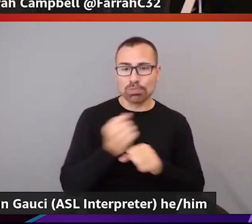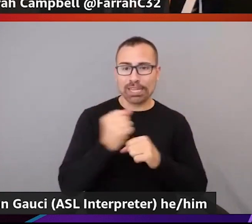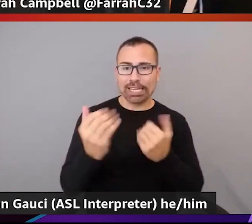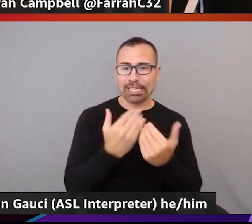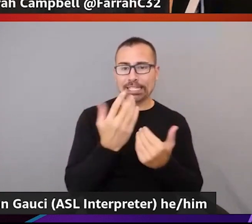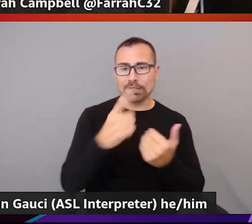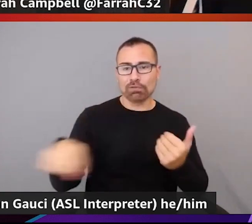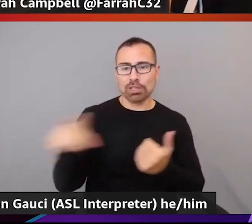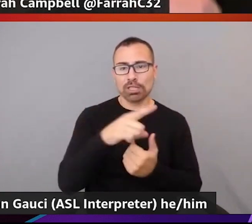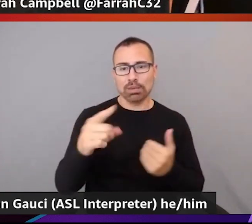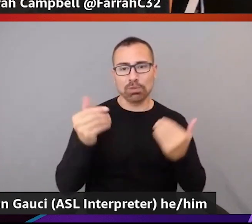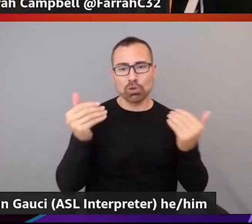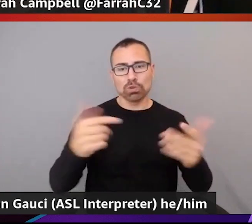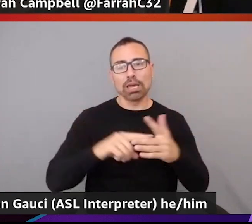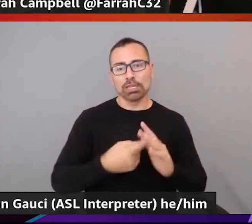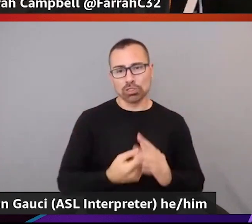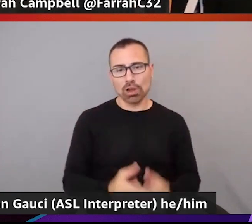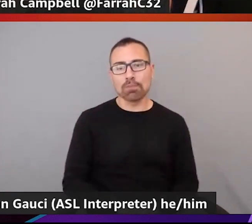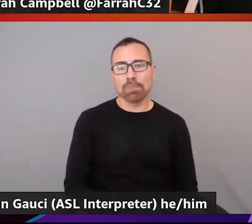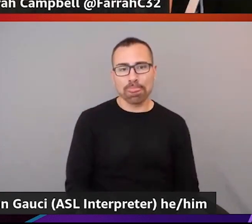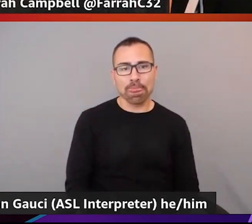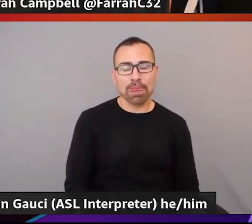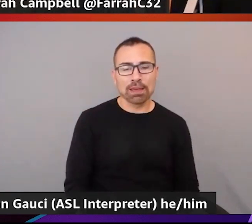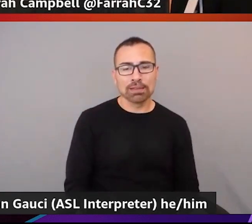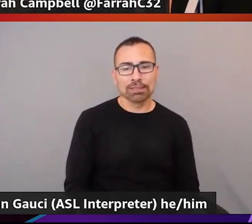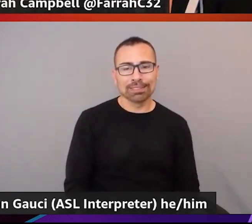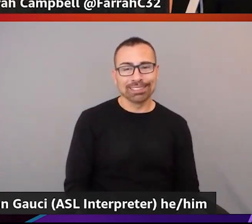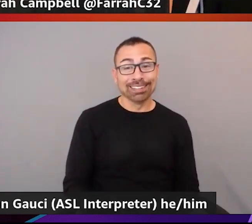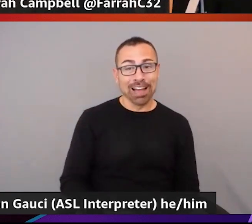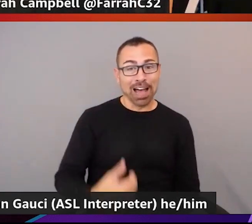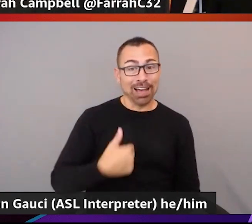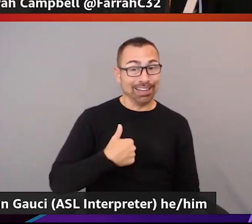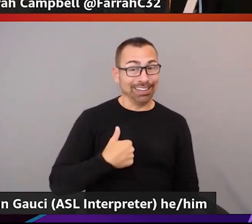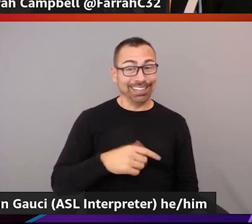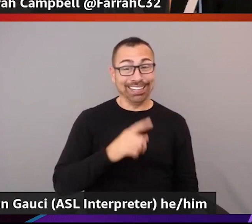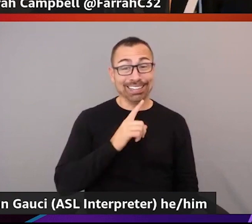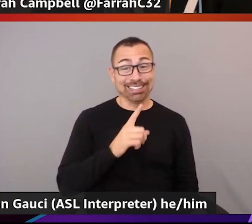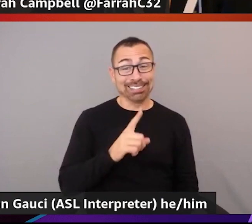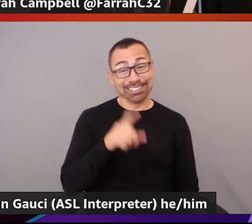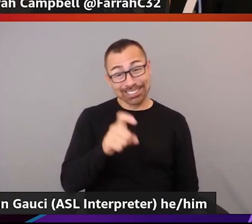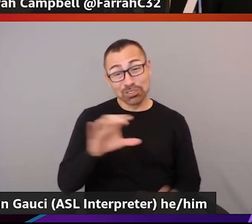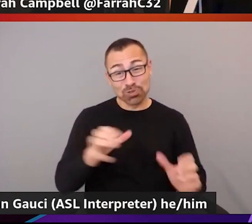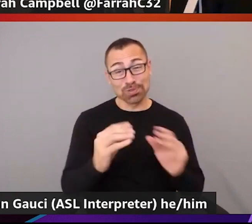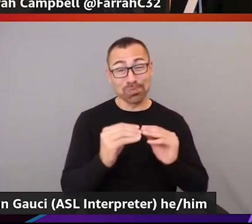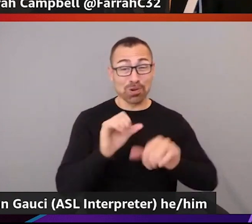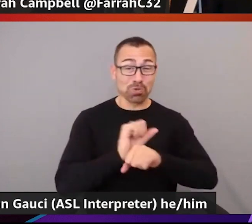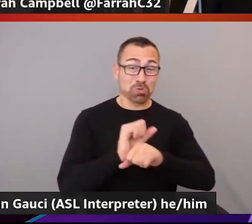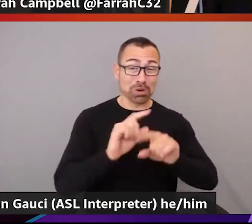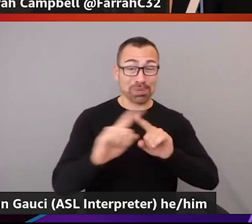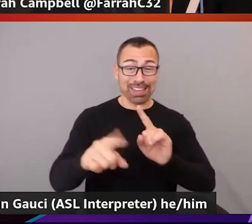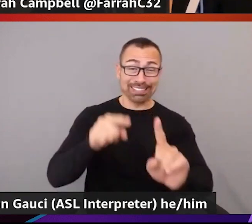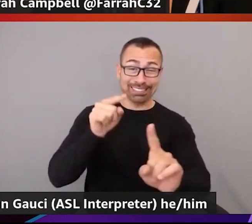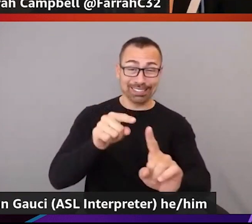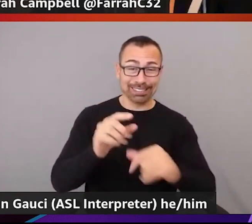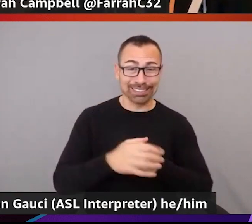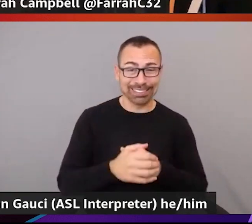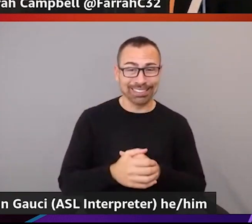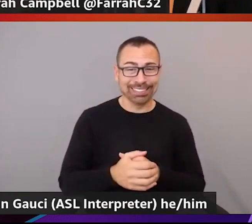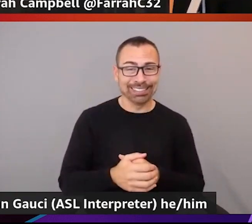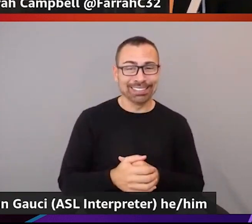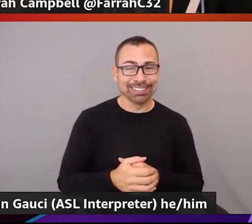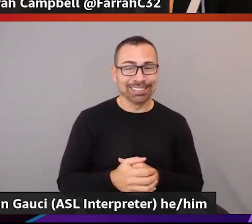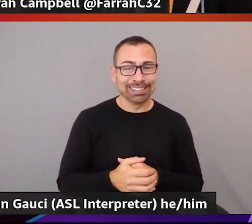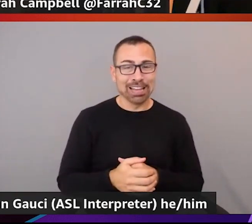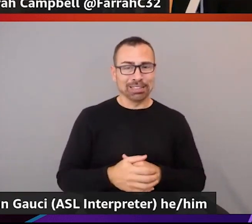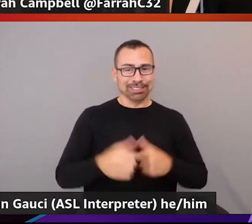to get started. I definitely need to do more work there, but you need to put out more videos.